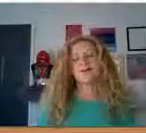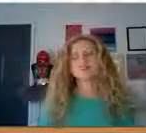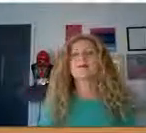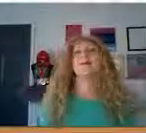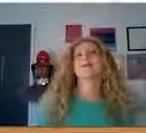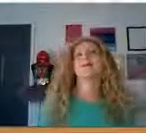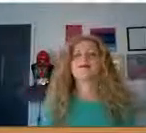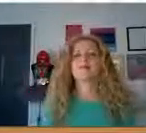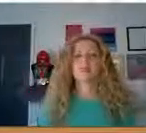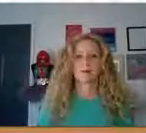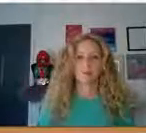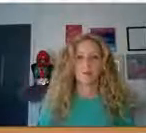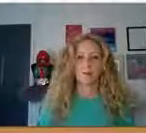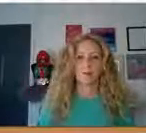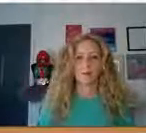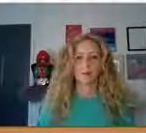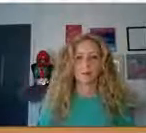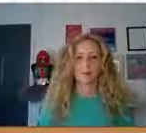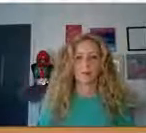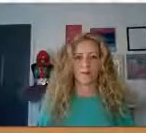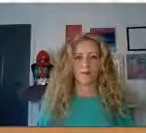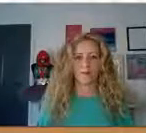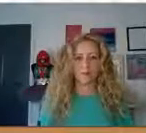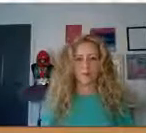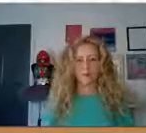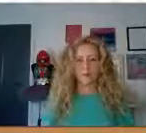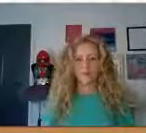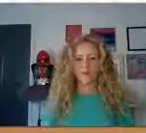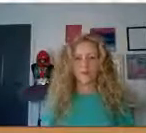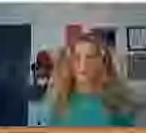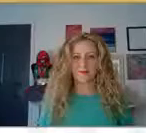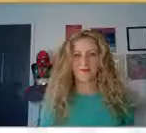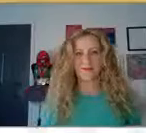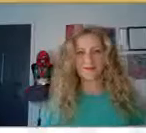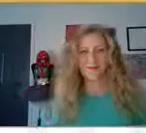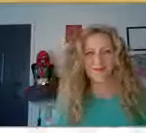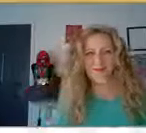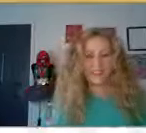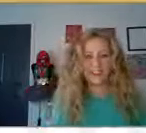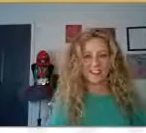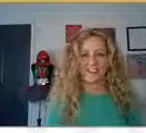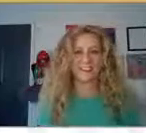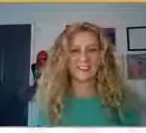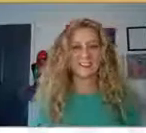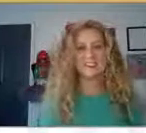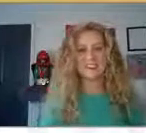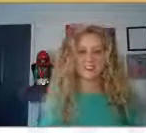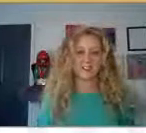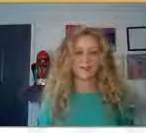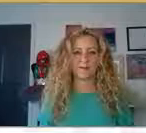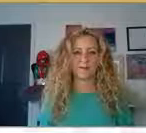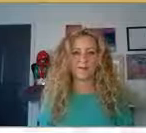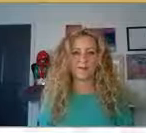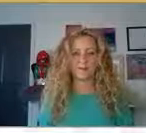Hi, Mr. Music. Hi, Emily. What question are you finding the answer to today? How do you love like